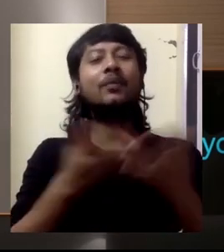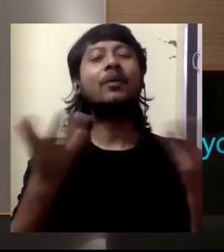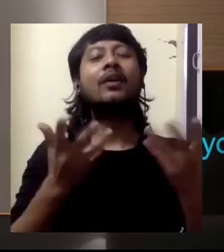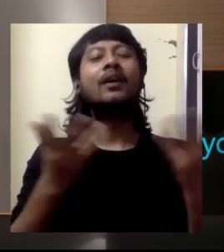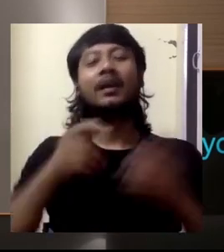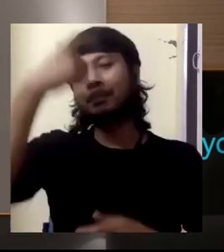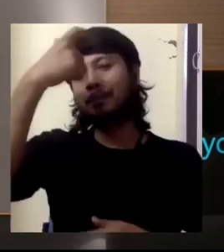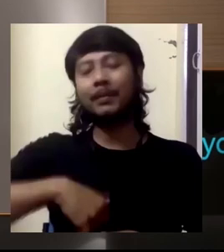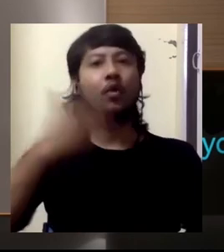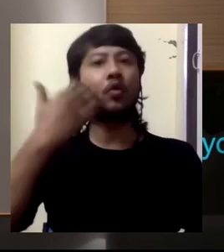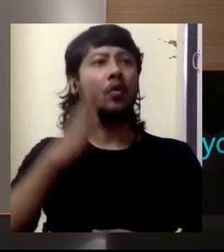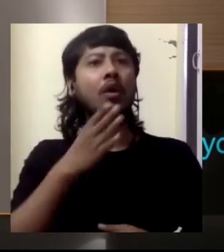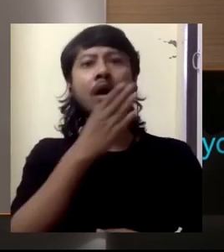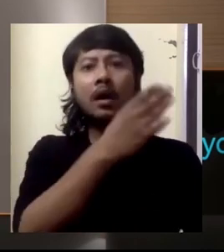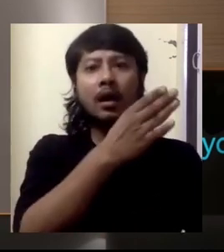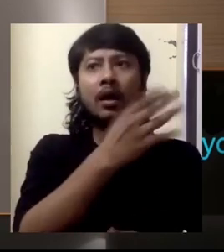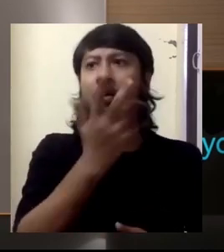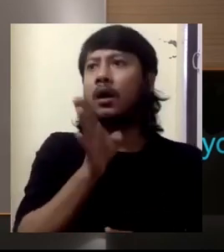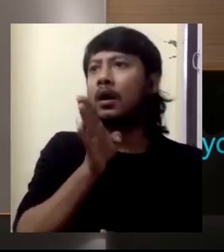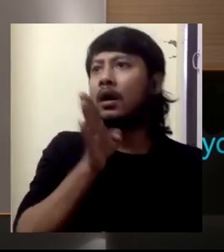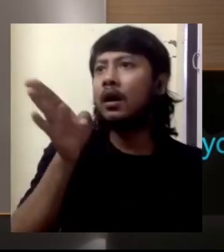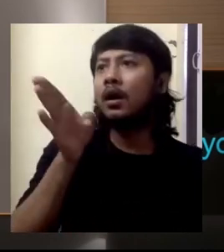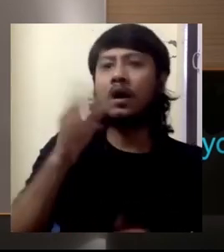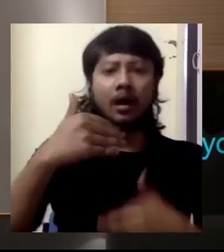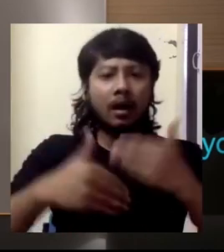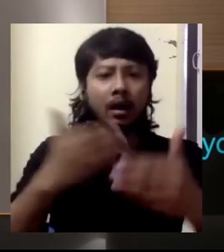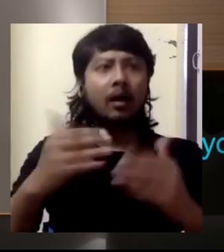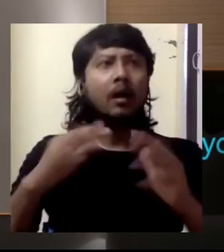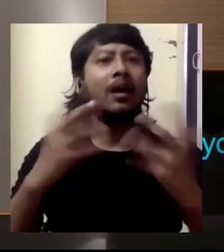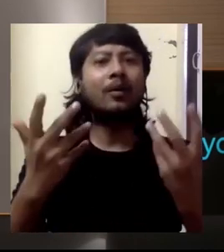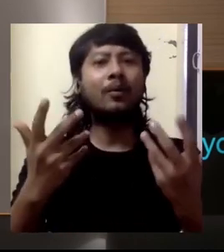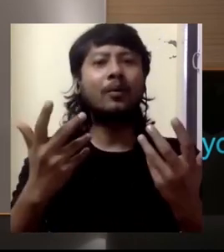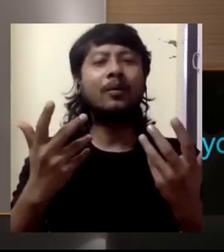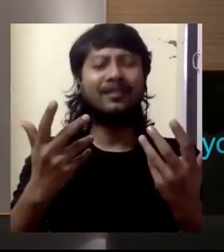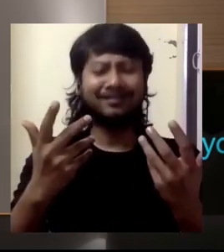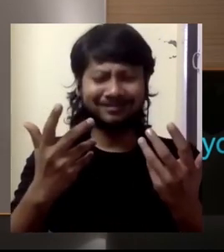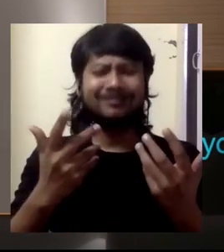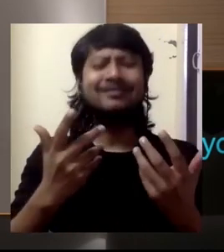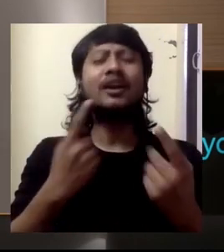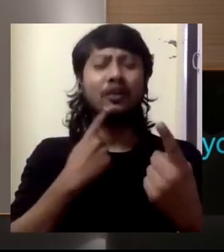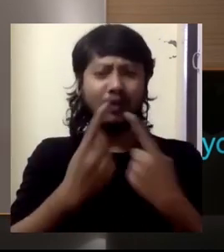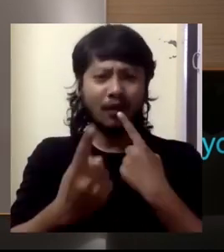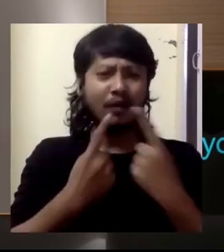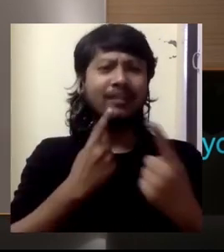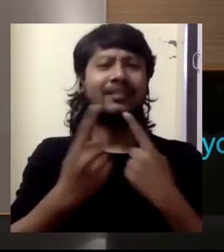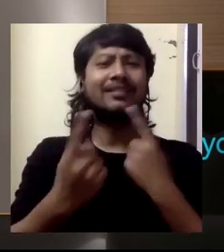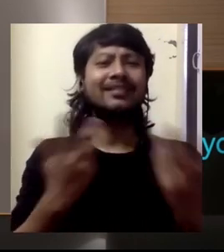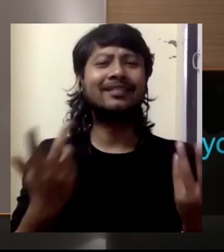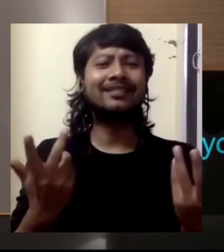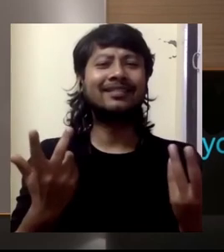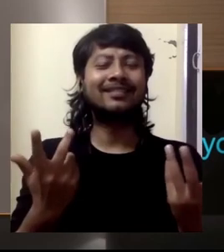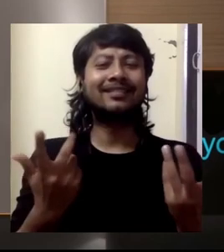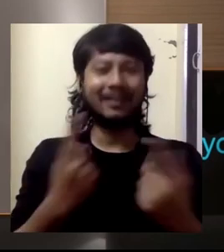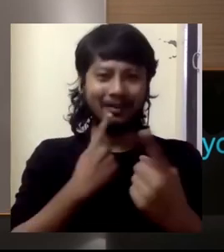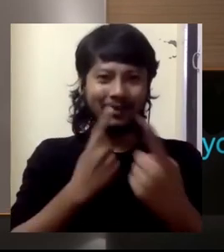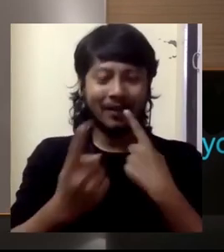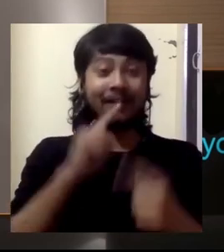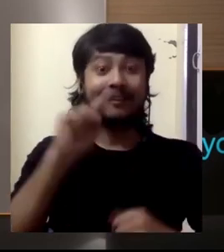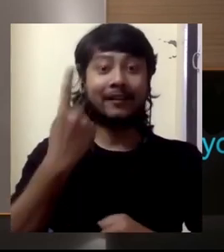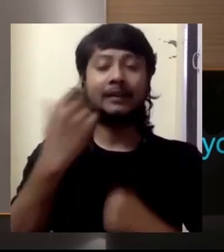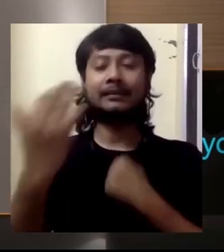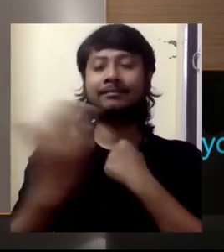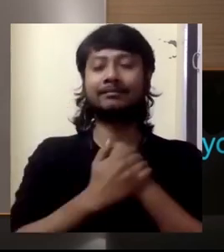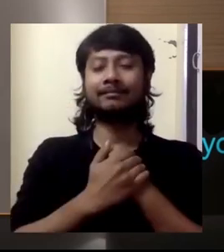And my experience is you begin with just talking about it, right? You begin with recognizing what's wrong, either